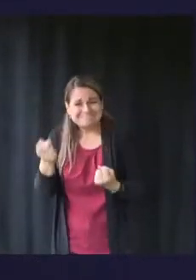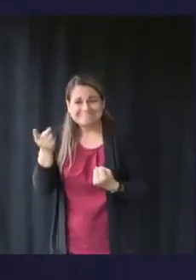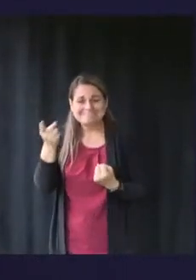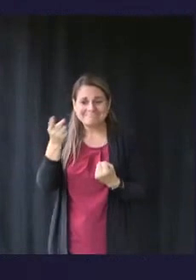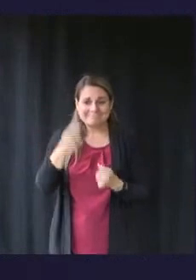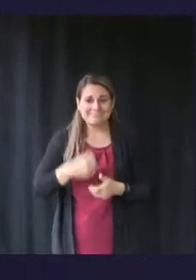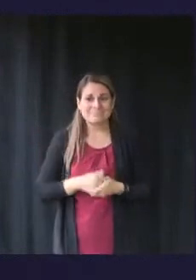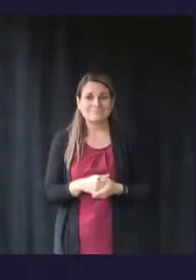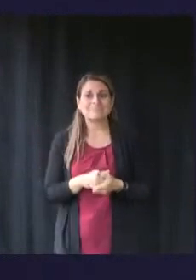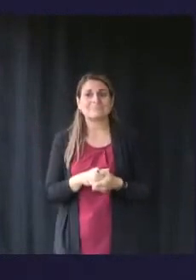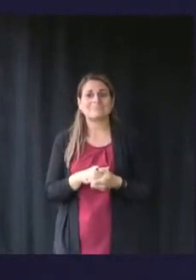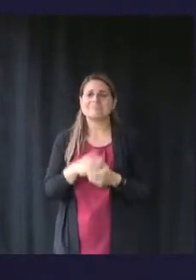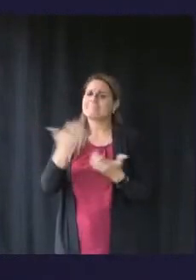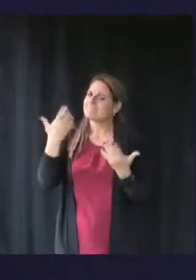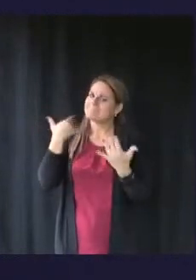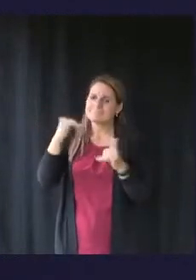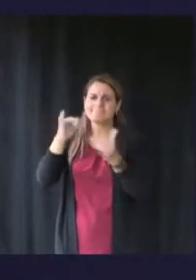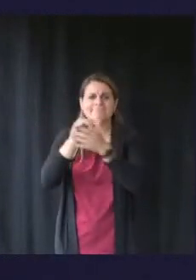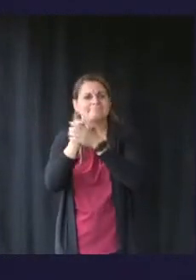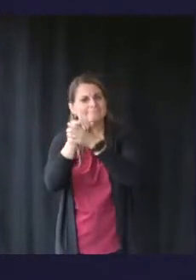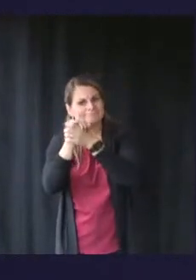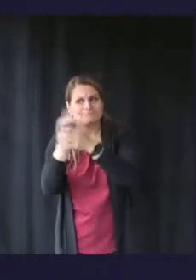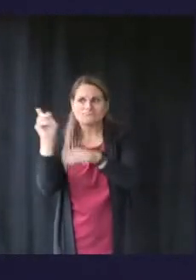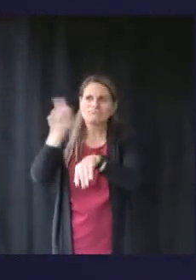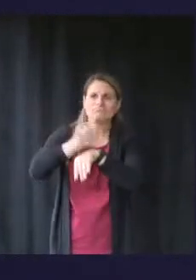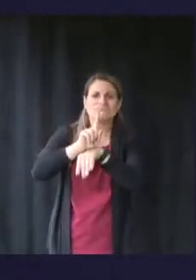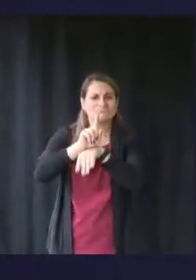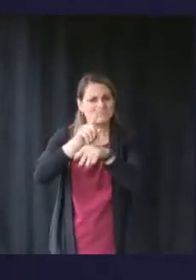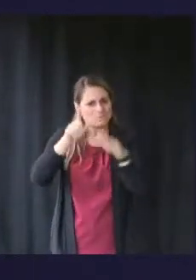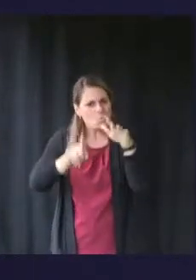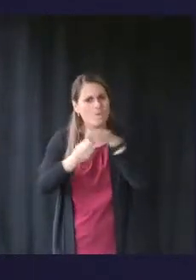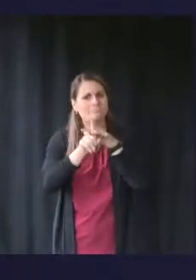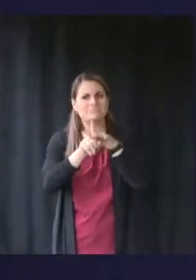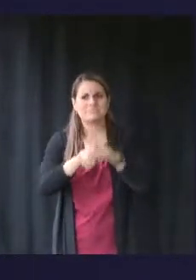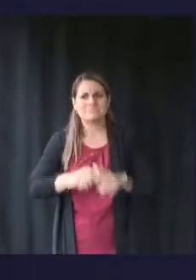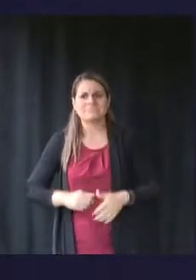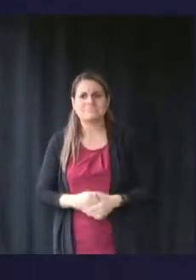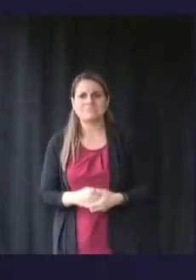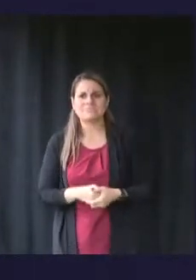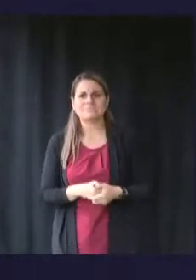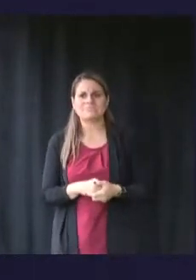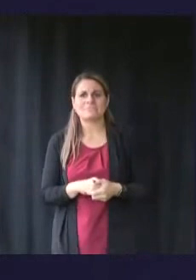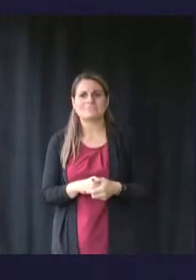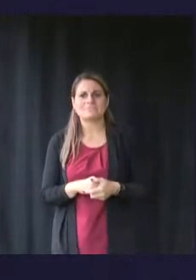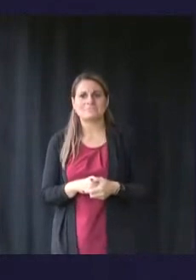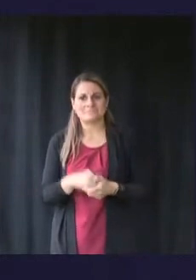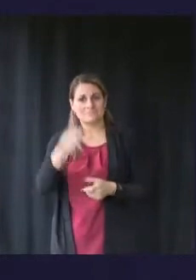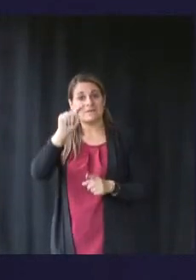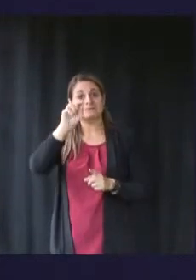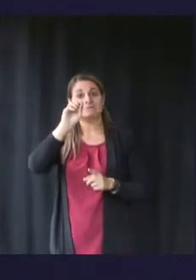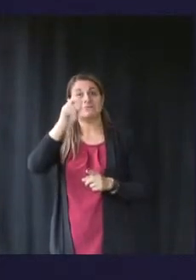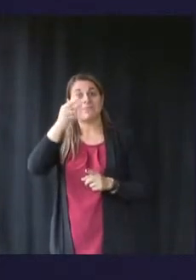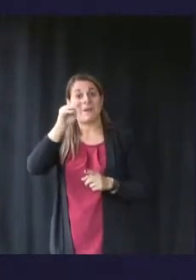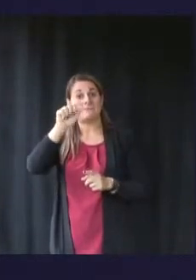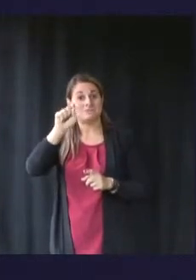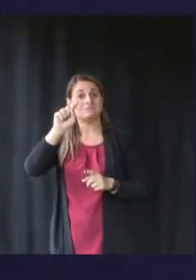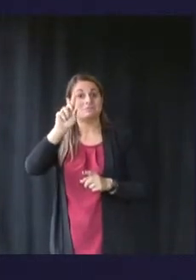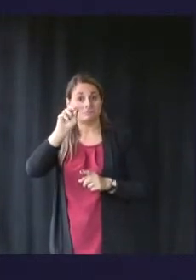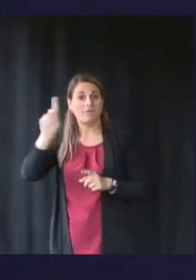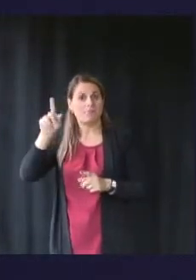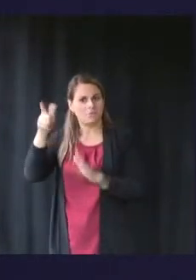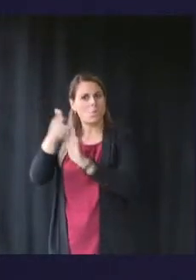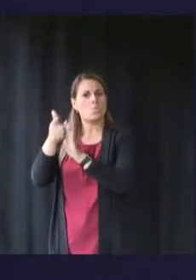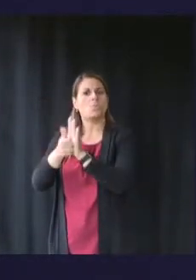As a young lawyer, Tom Dodd had already built a record of fighting hatred by prosecuting the KKK